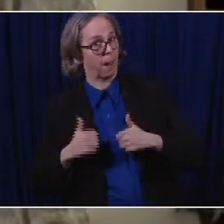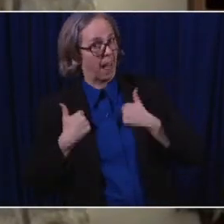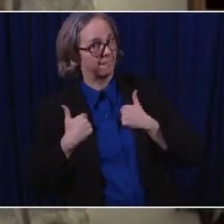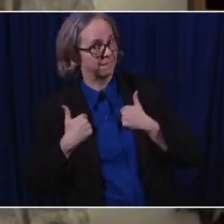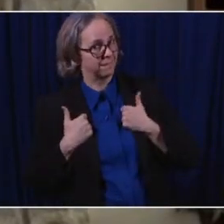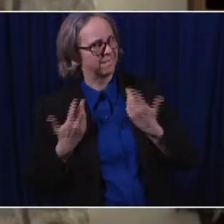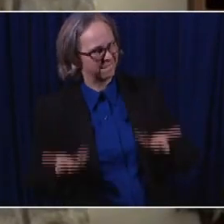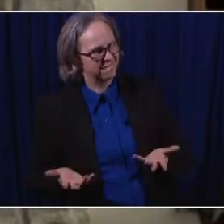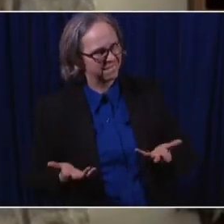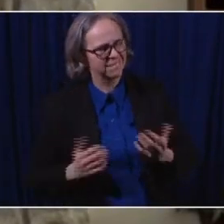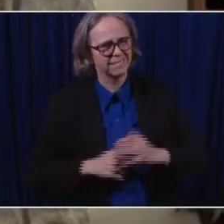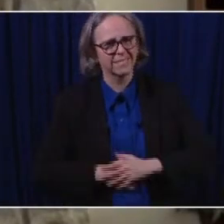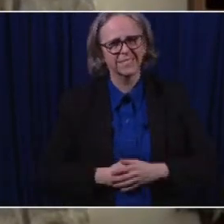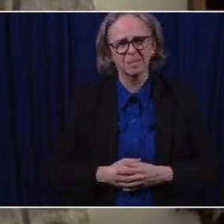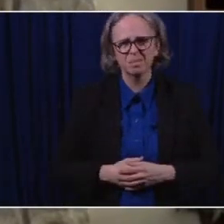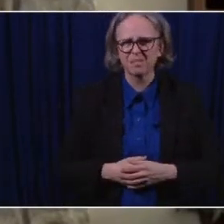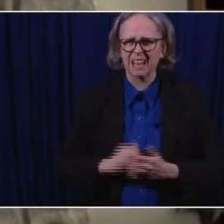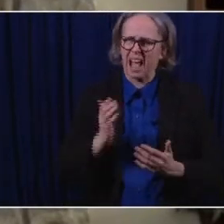would anticipate,